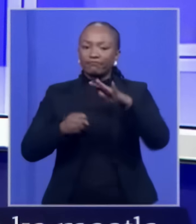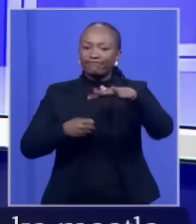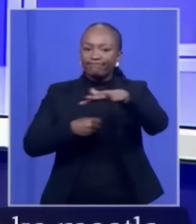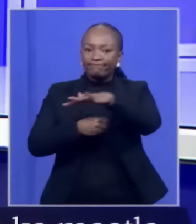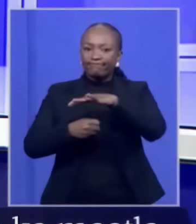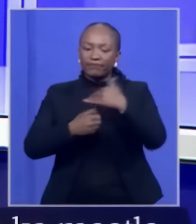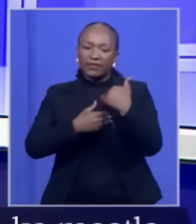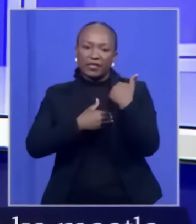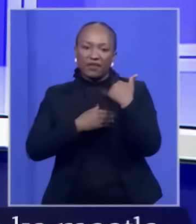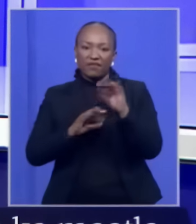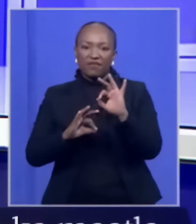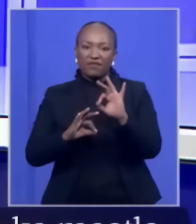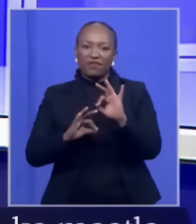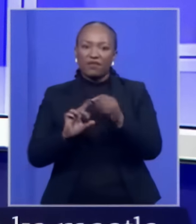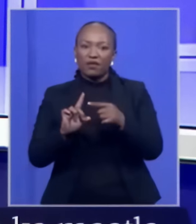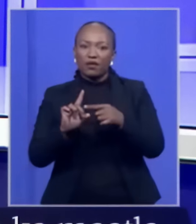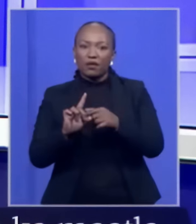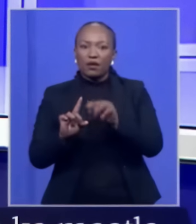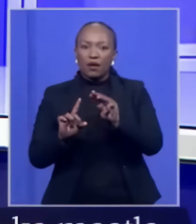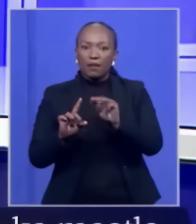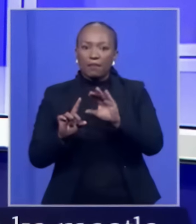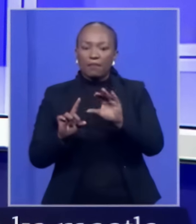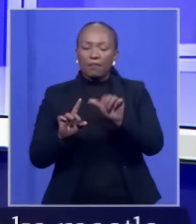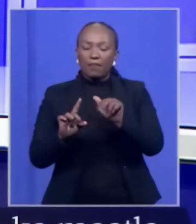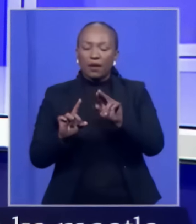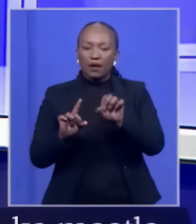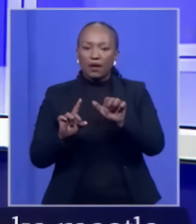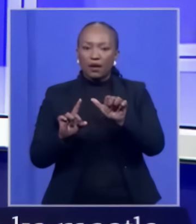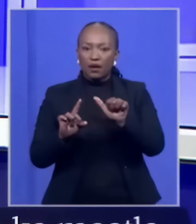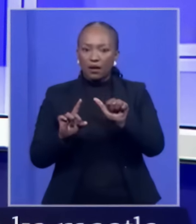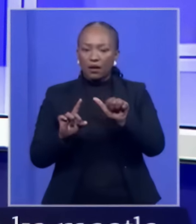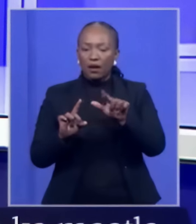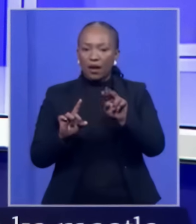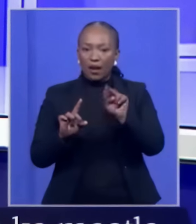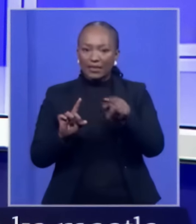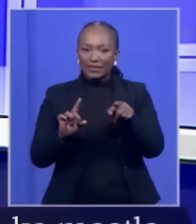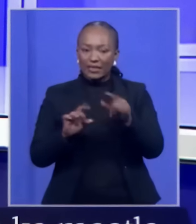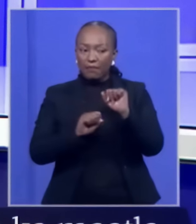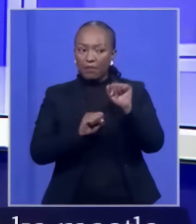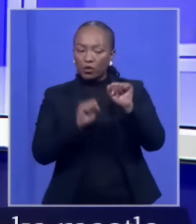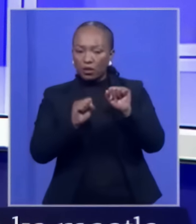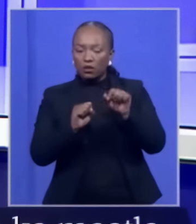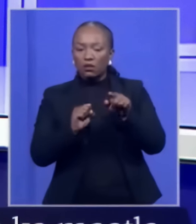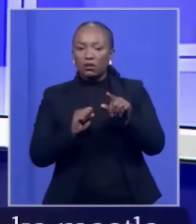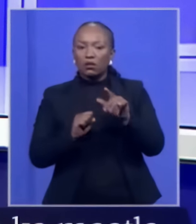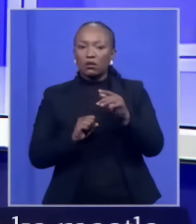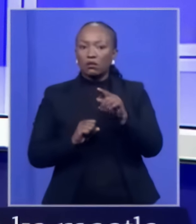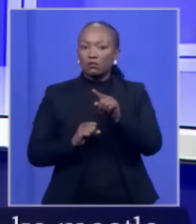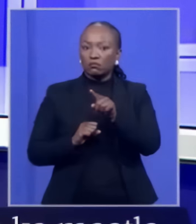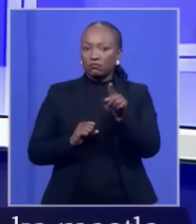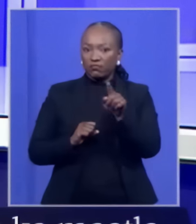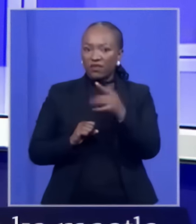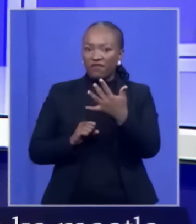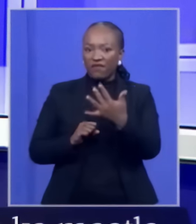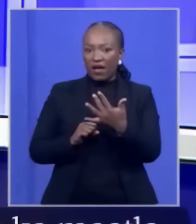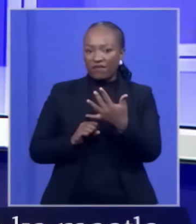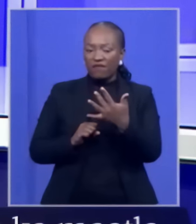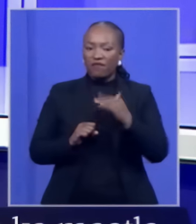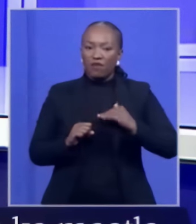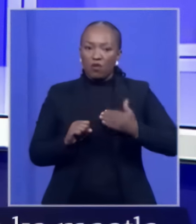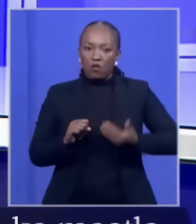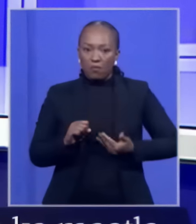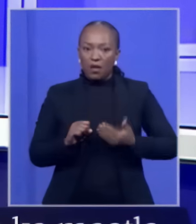basadi. McCulland Boxing Promotions ka Johannesburg e laola dipapadi tše 5 tša basadi fao ba bane ba bona e le go